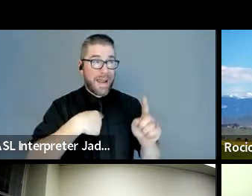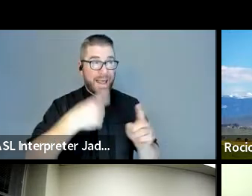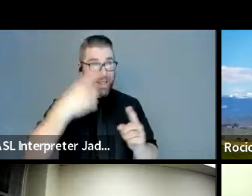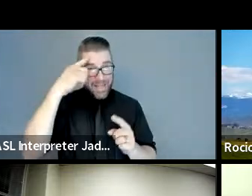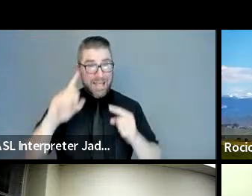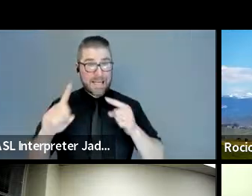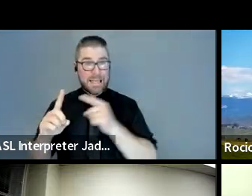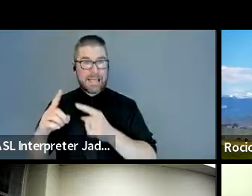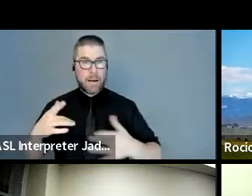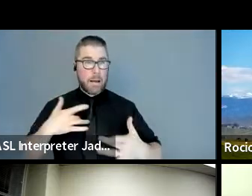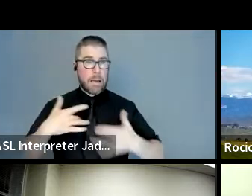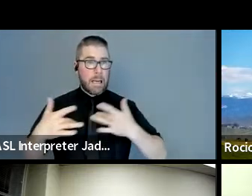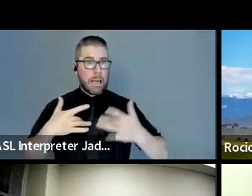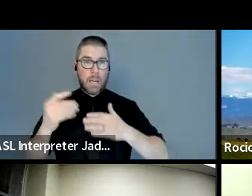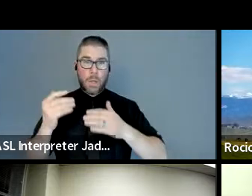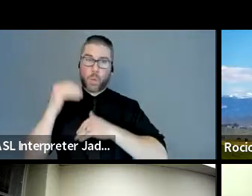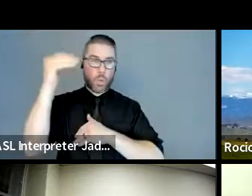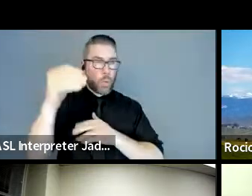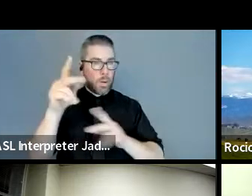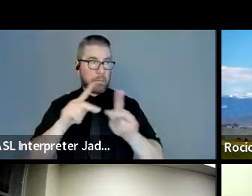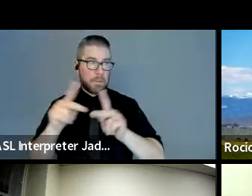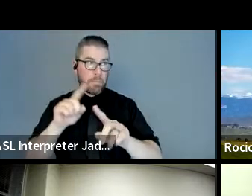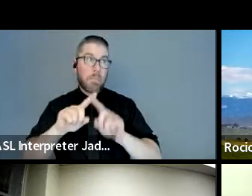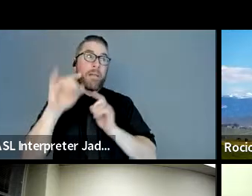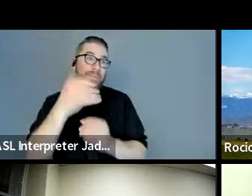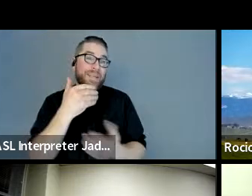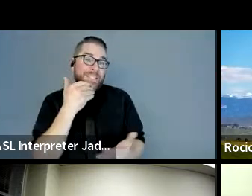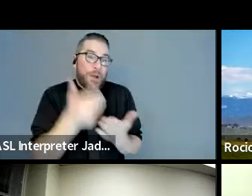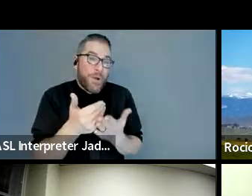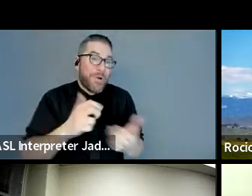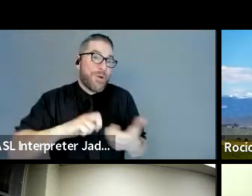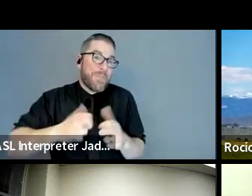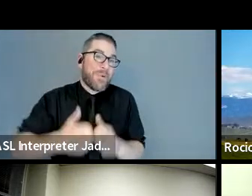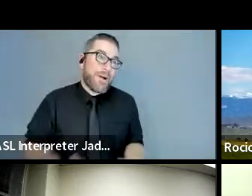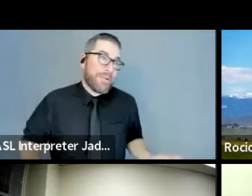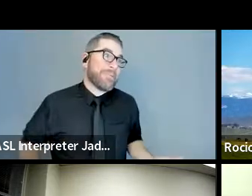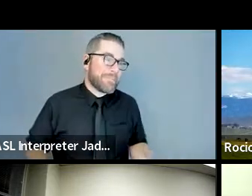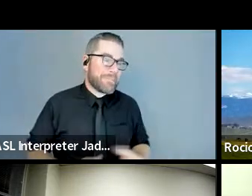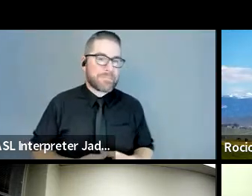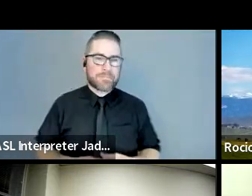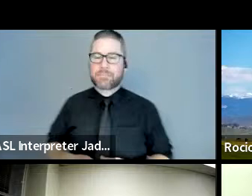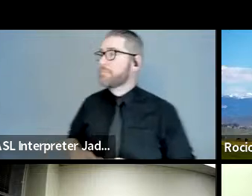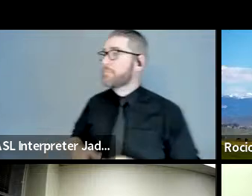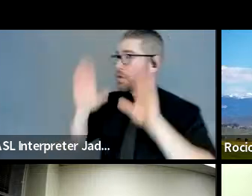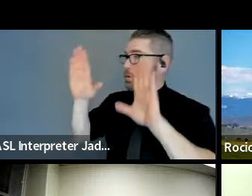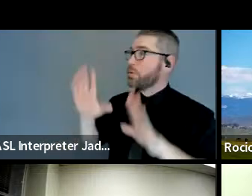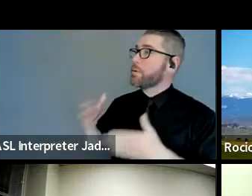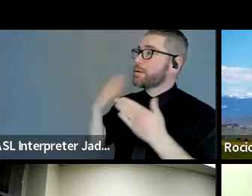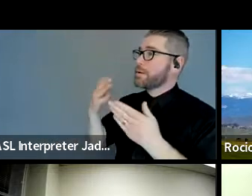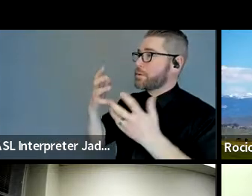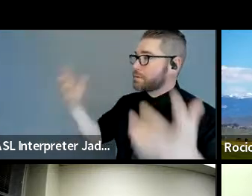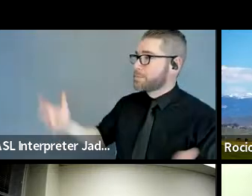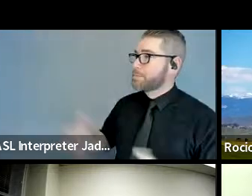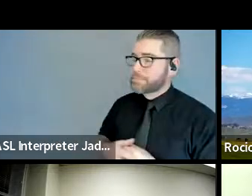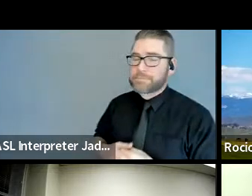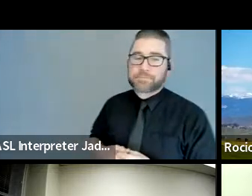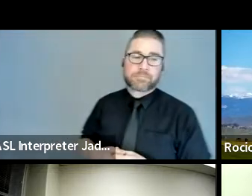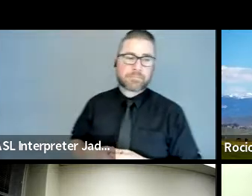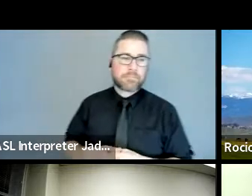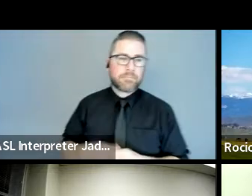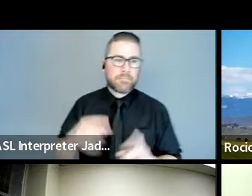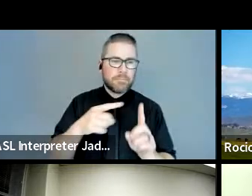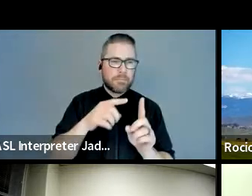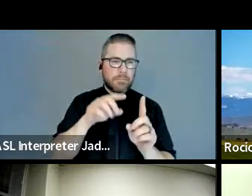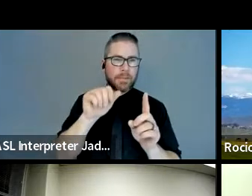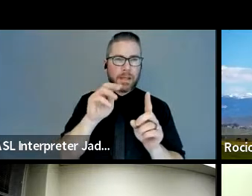but that'd be a great problem to have. Great, thank you so much. Mm-hmm. Thank you, Margot. Hector, please